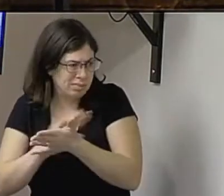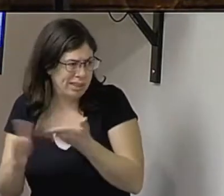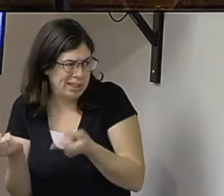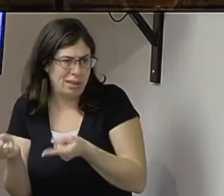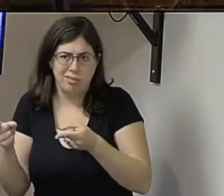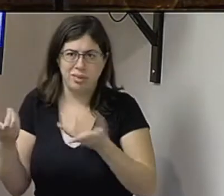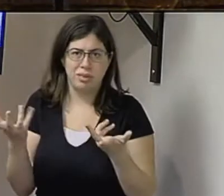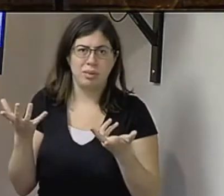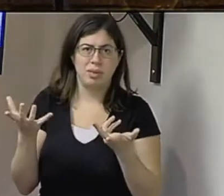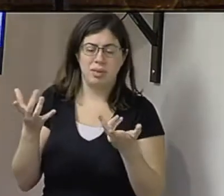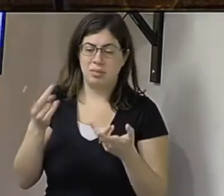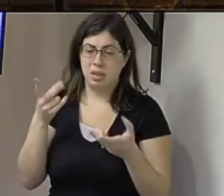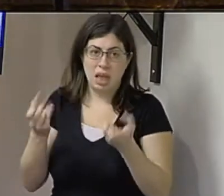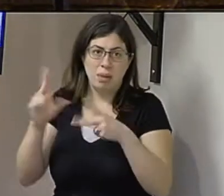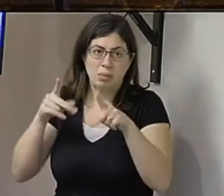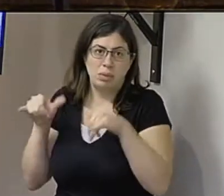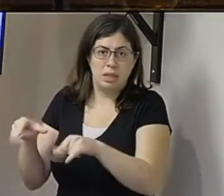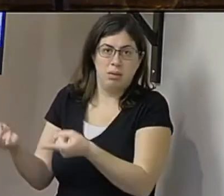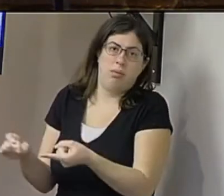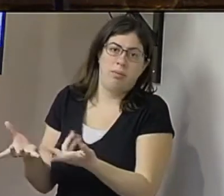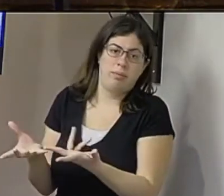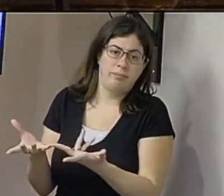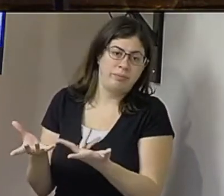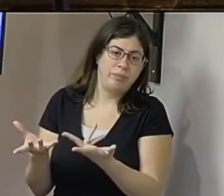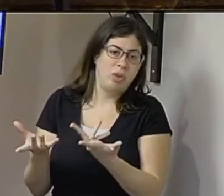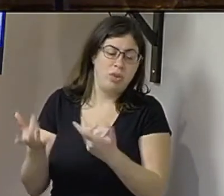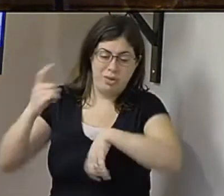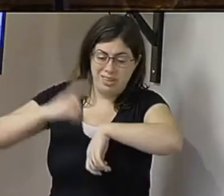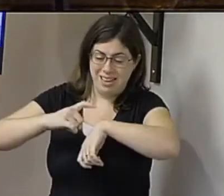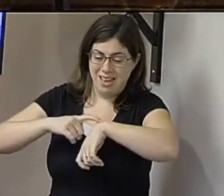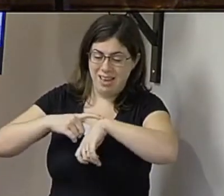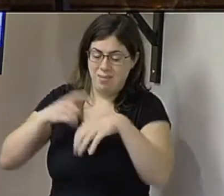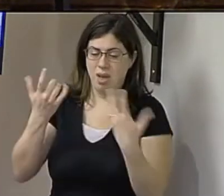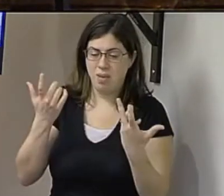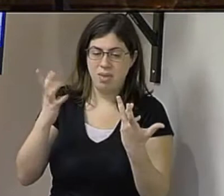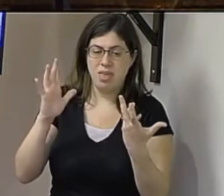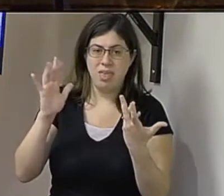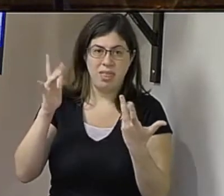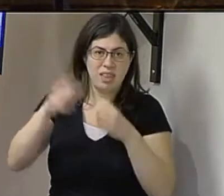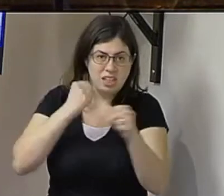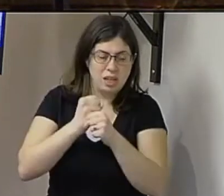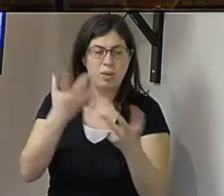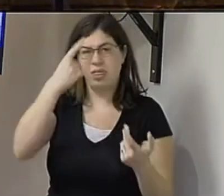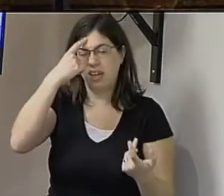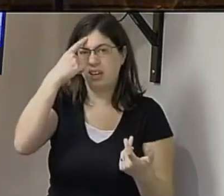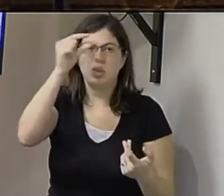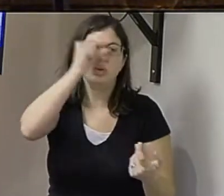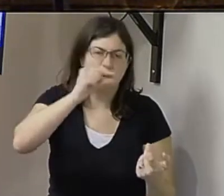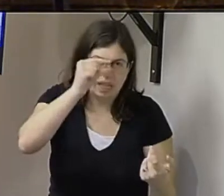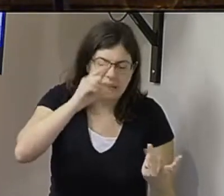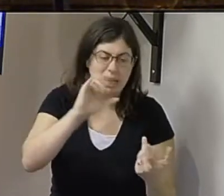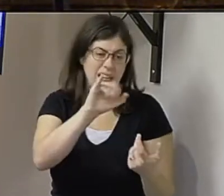super great. And so a lot of people were staying there. The time in history that we're at, think of when you read about the classical Greeks, right? You